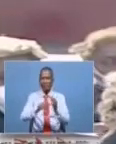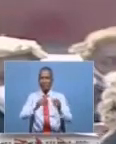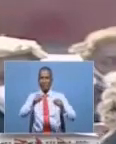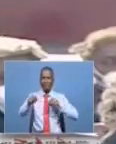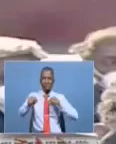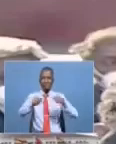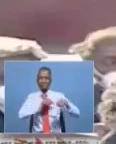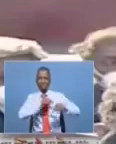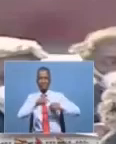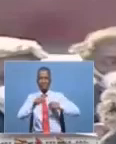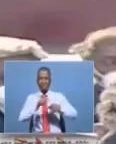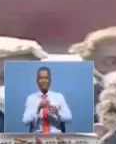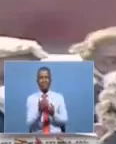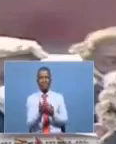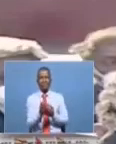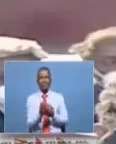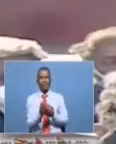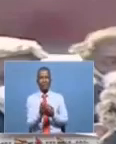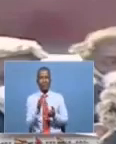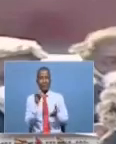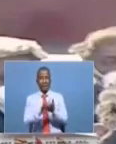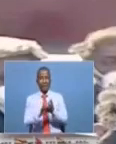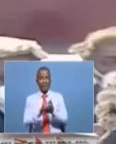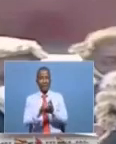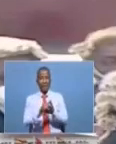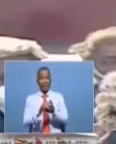the authorities cited